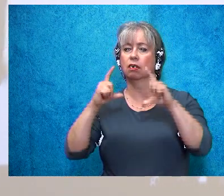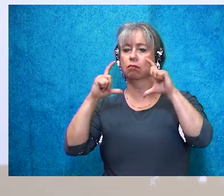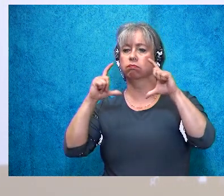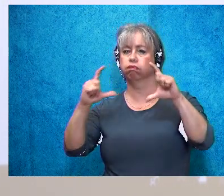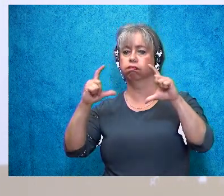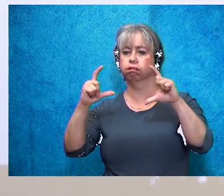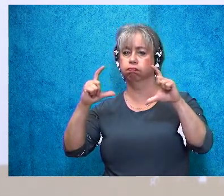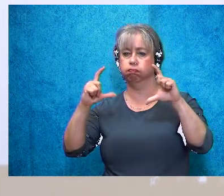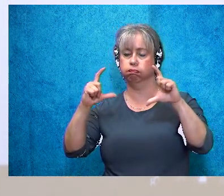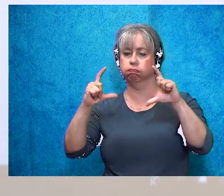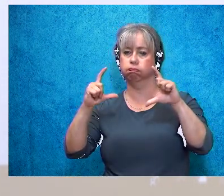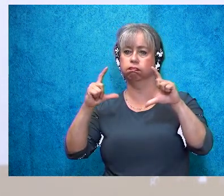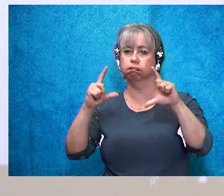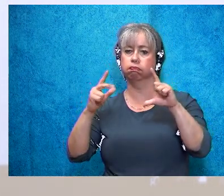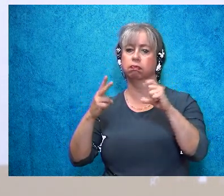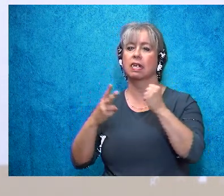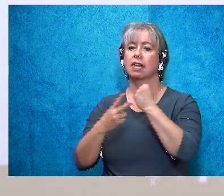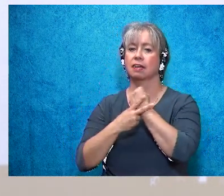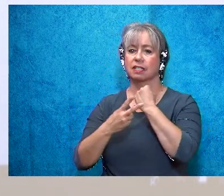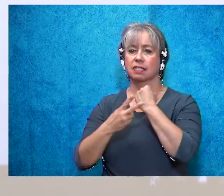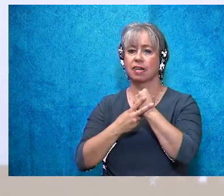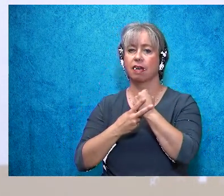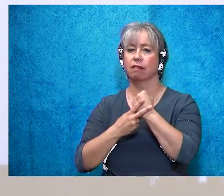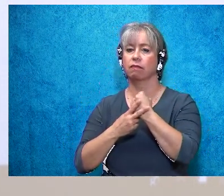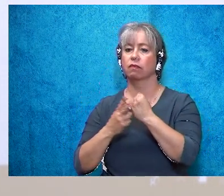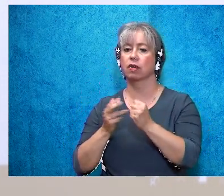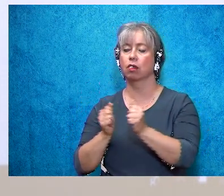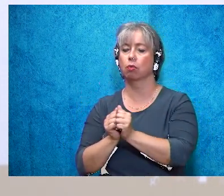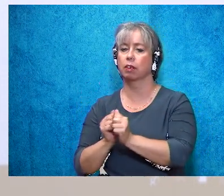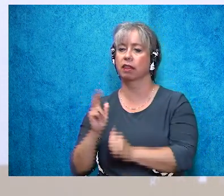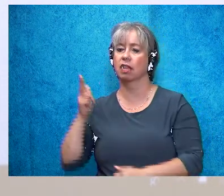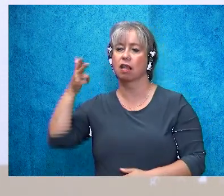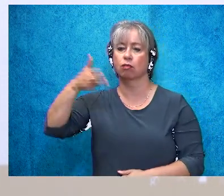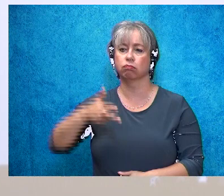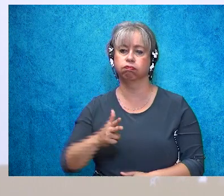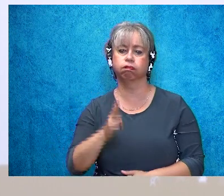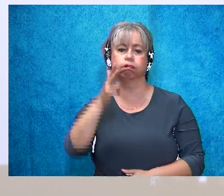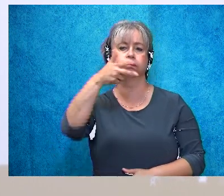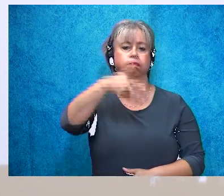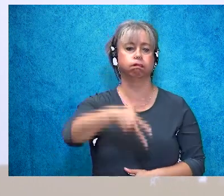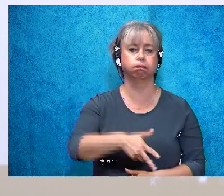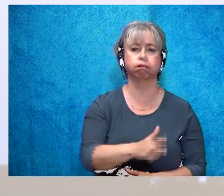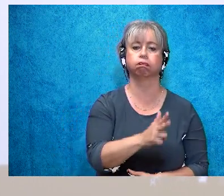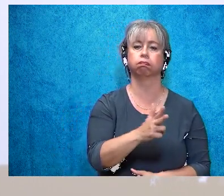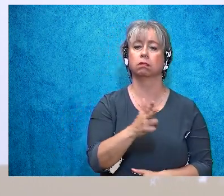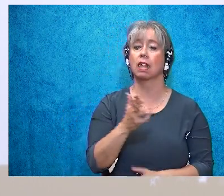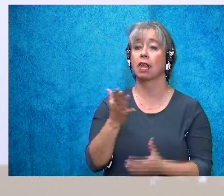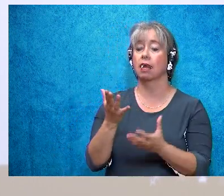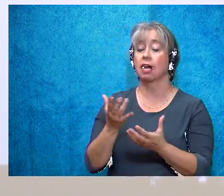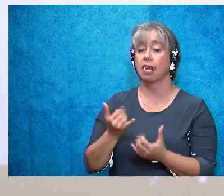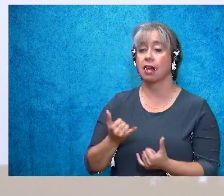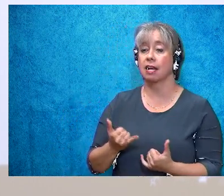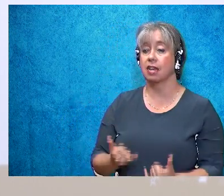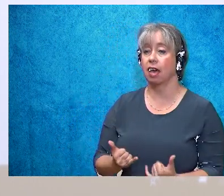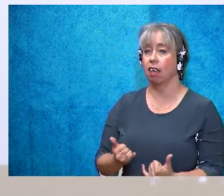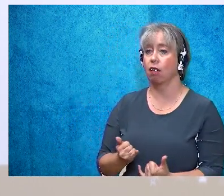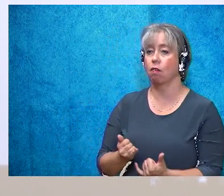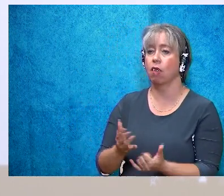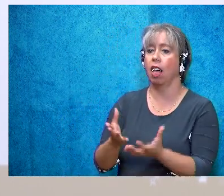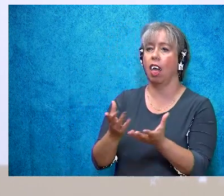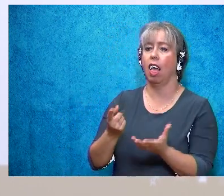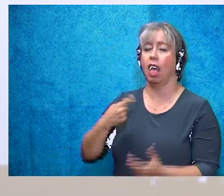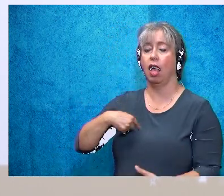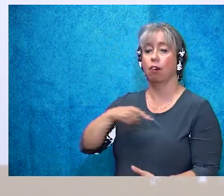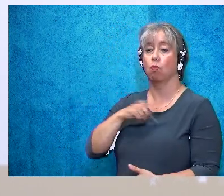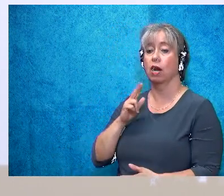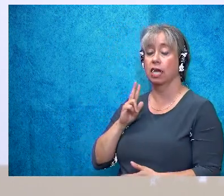conserved within this whole roller coaster ride. So I want us to predict a little bit. I'm going to have the roller coaster go